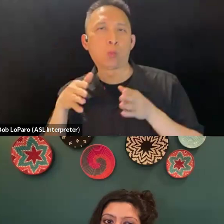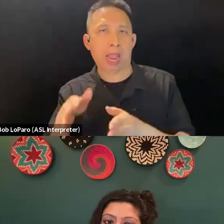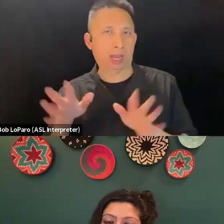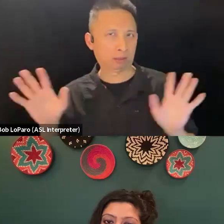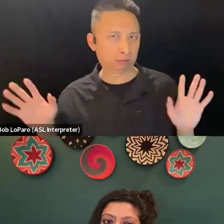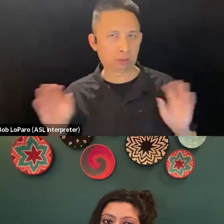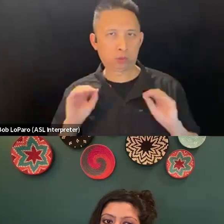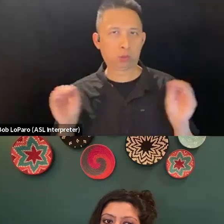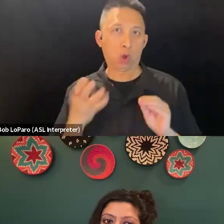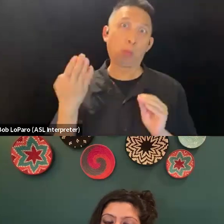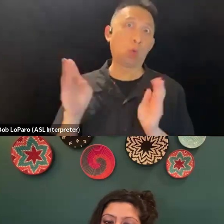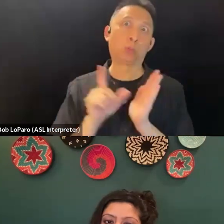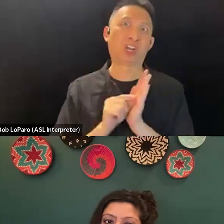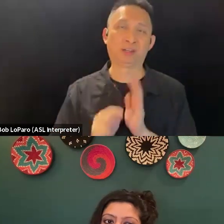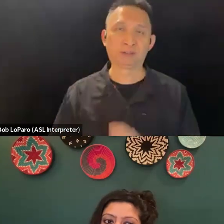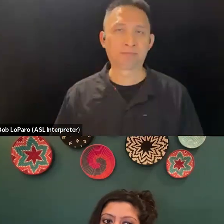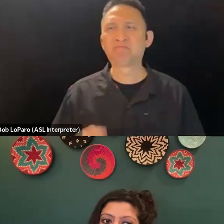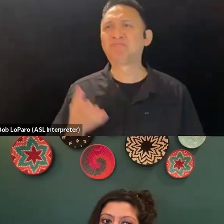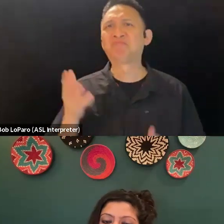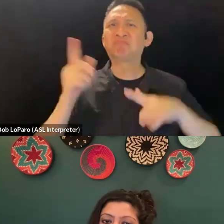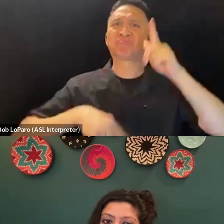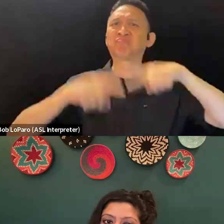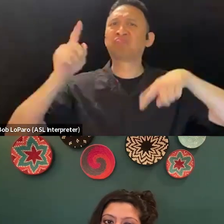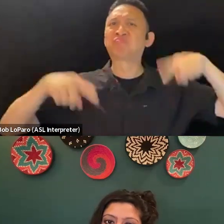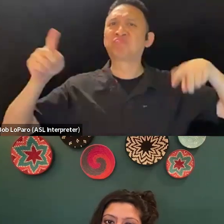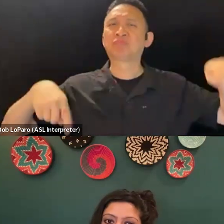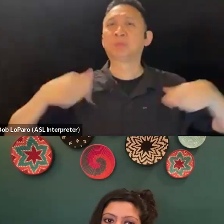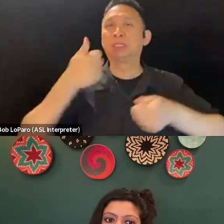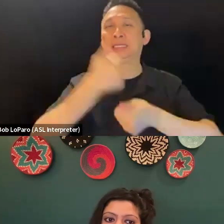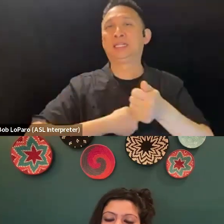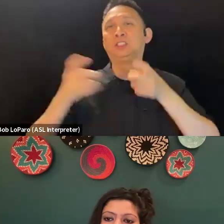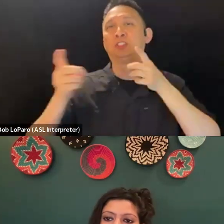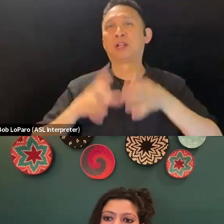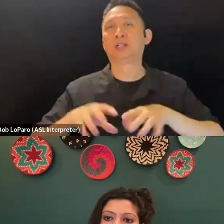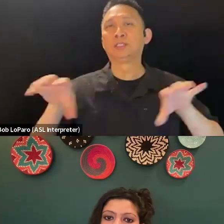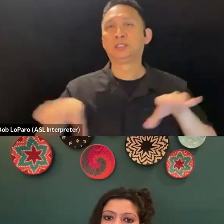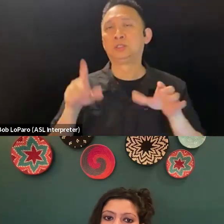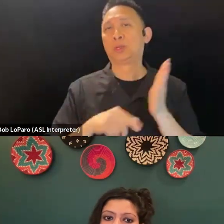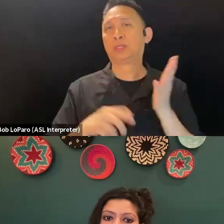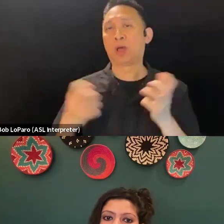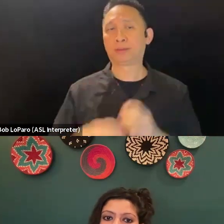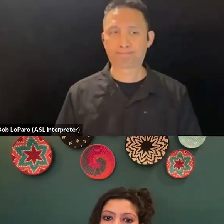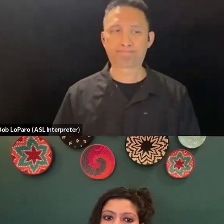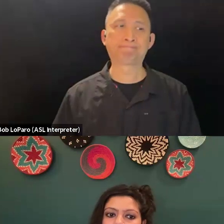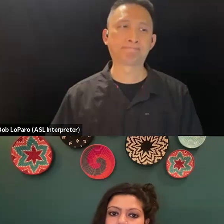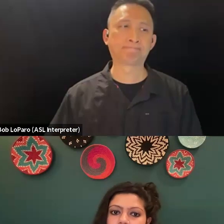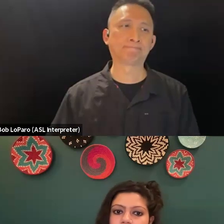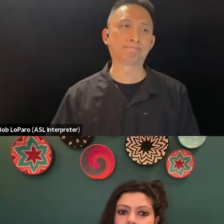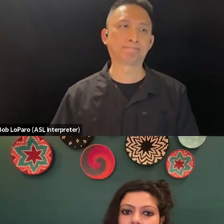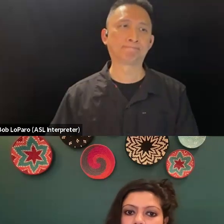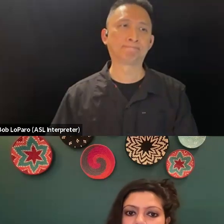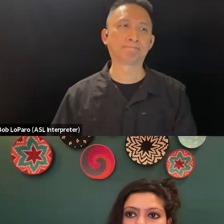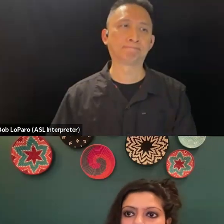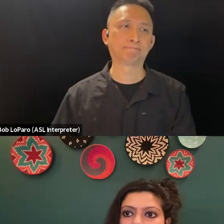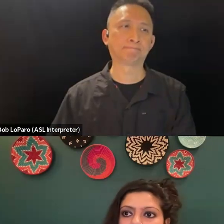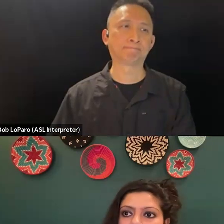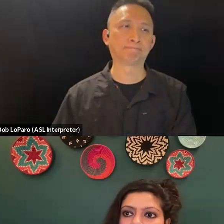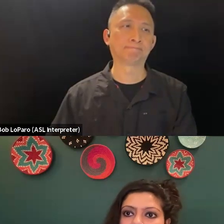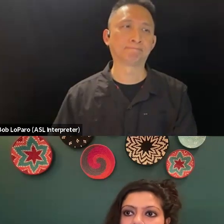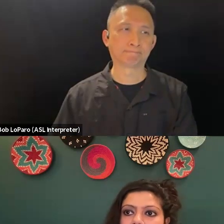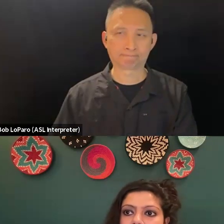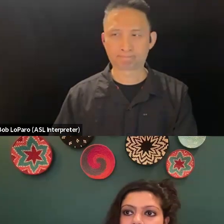towards, so it really depends, the aim is to move towards private equity. So it really depends on what path you want to take, and